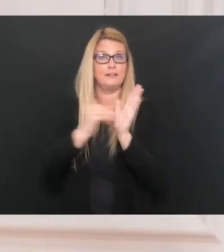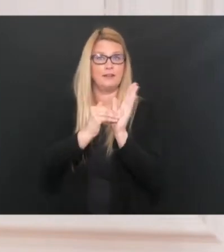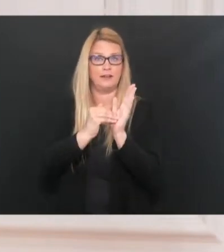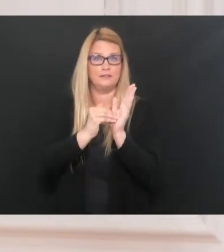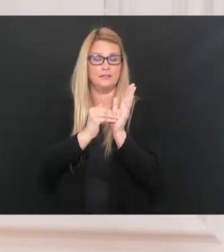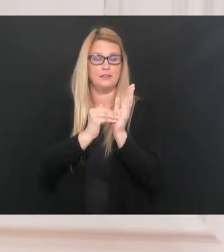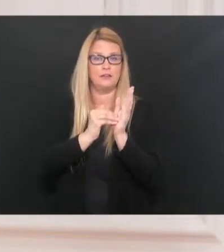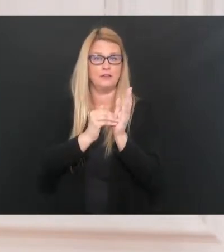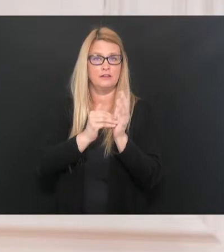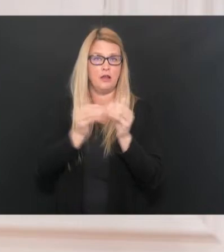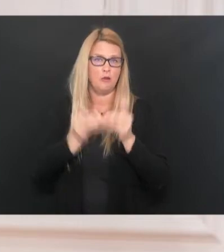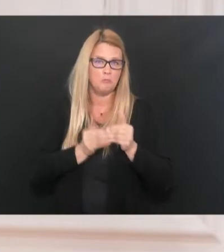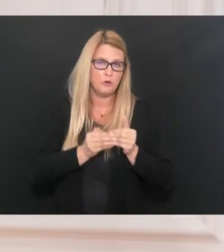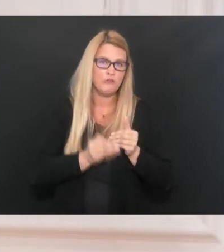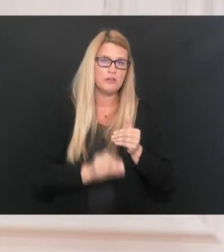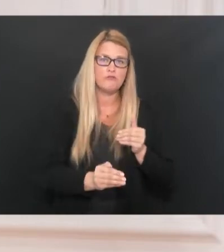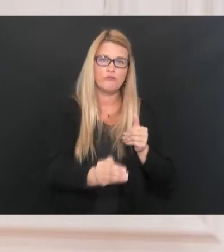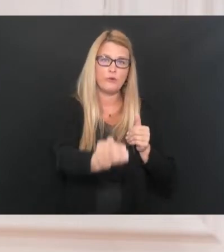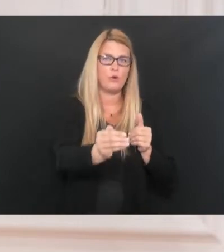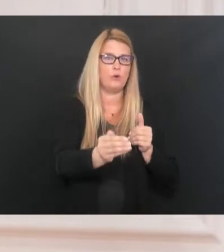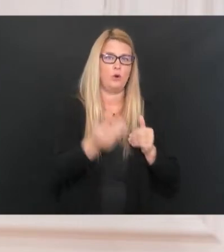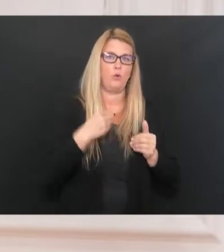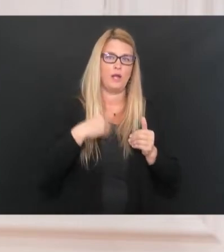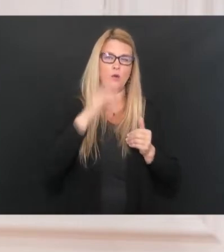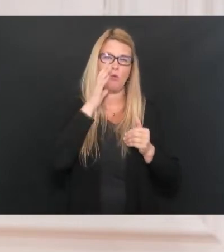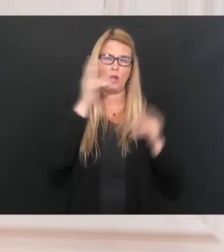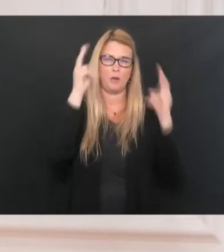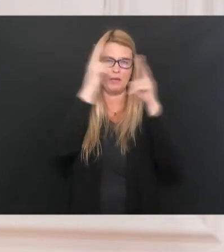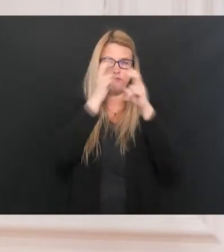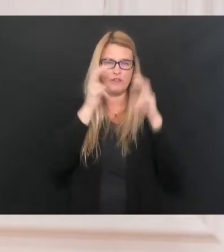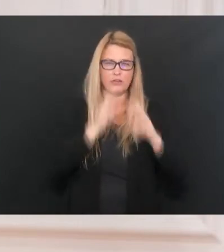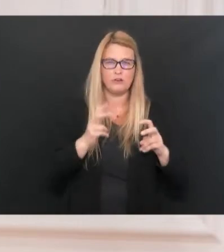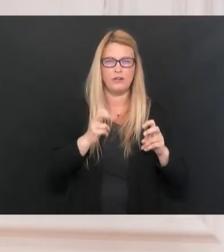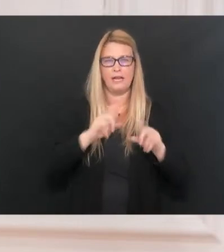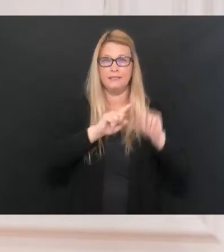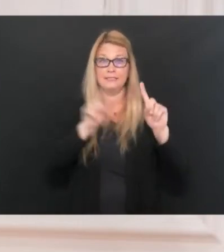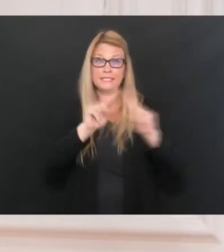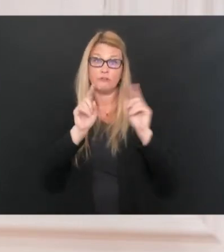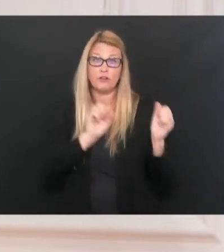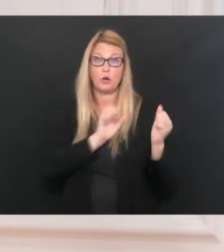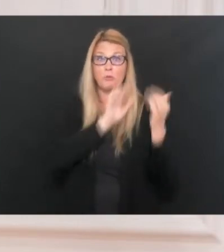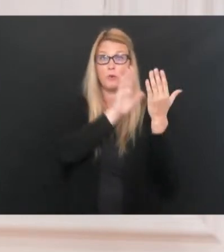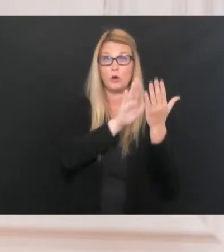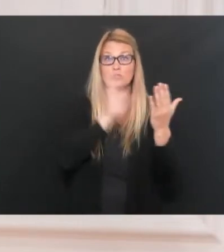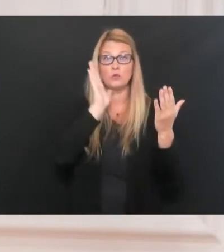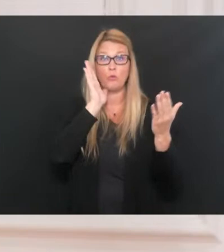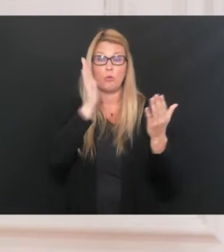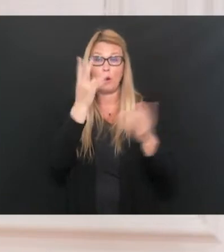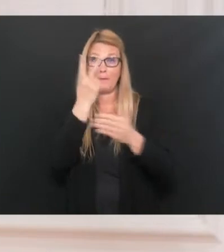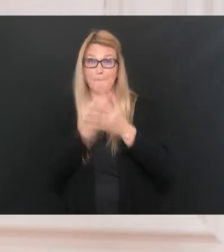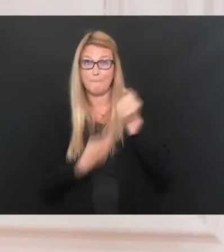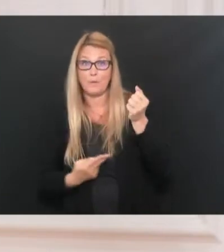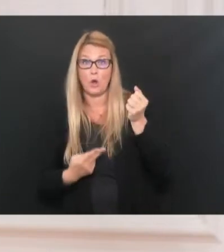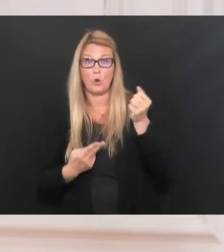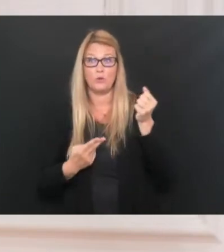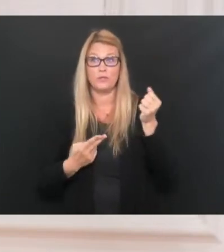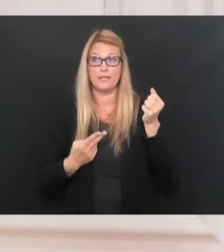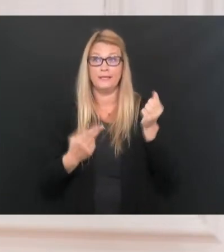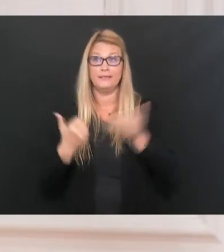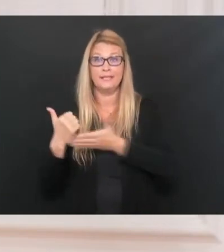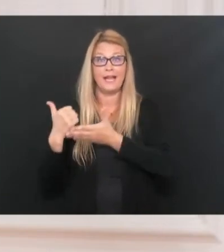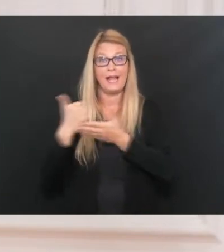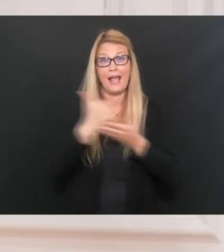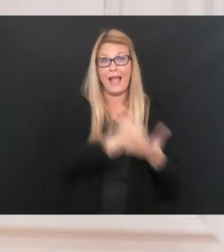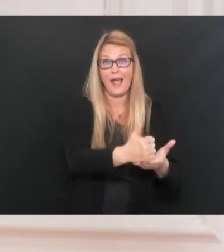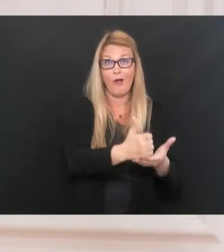forward, we will be examining a number of different approaches that will both, leverage any of